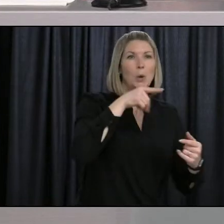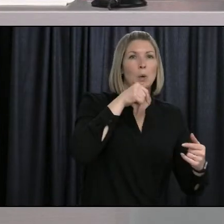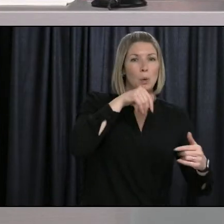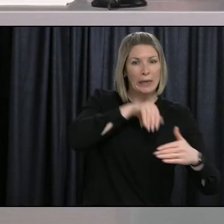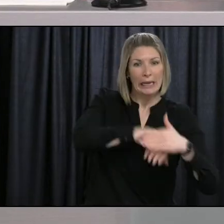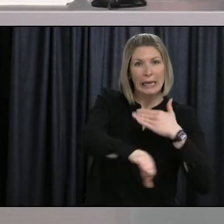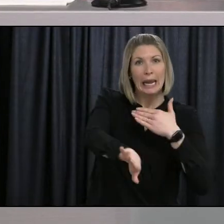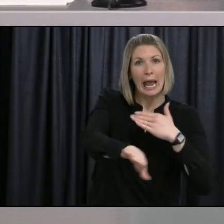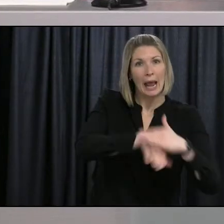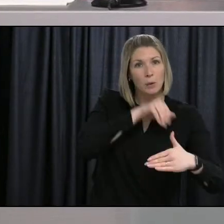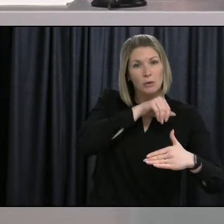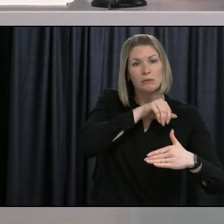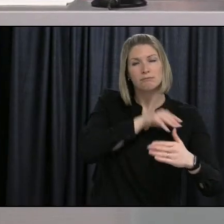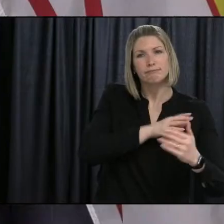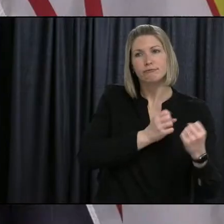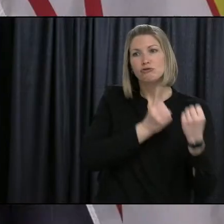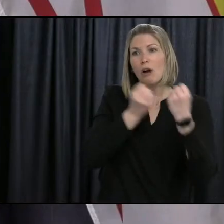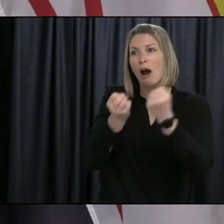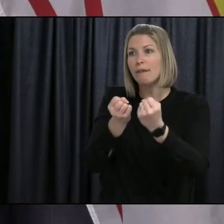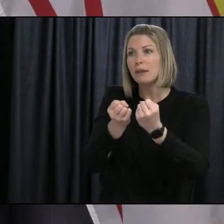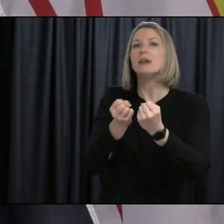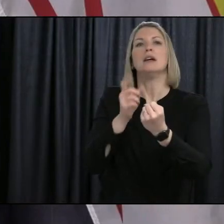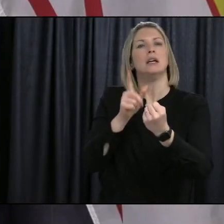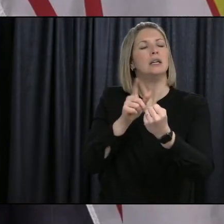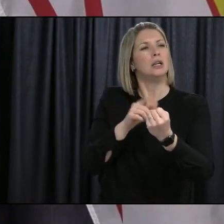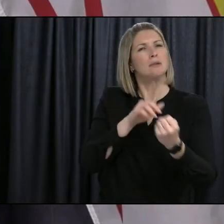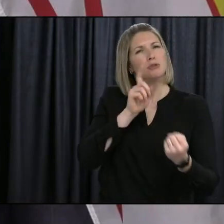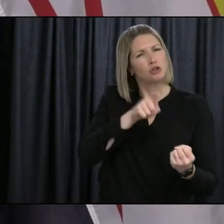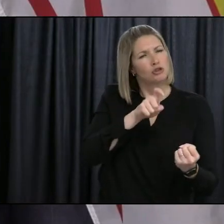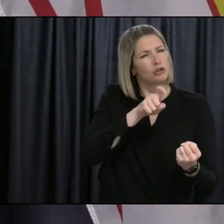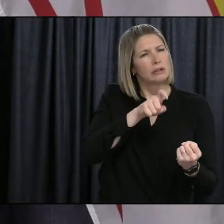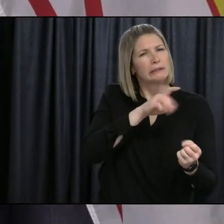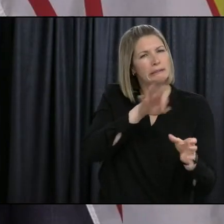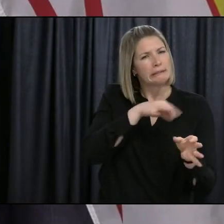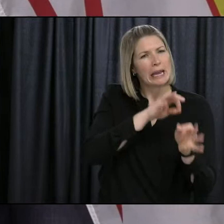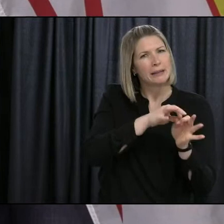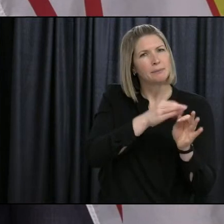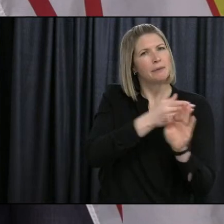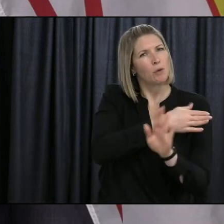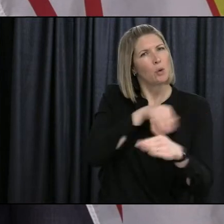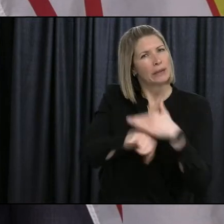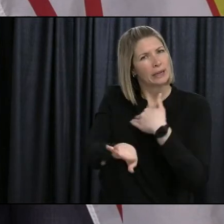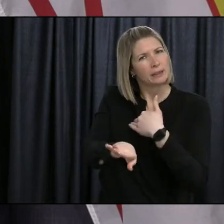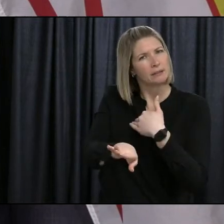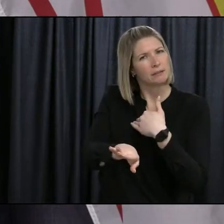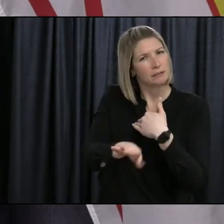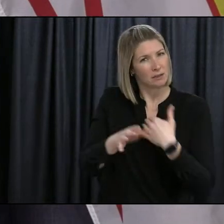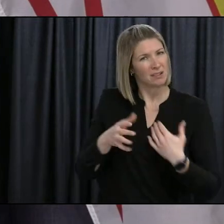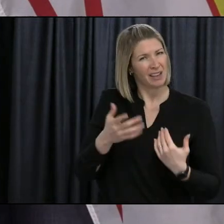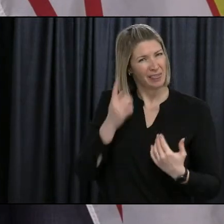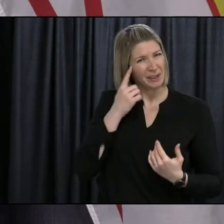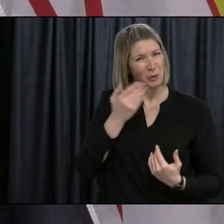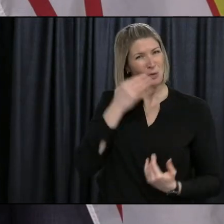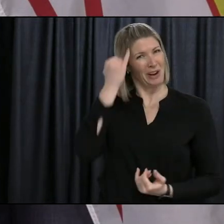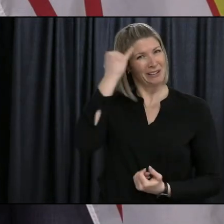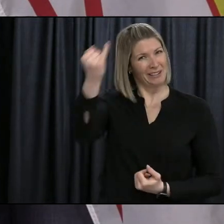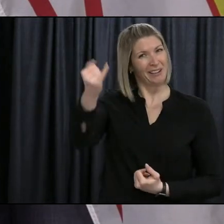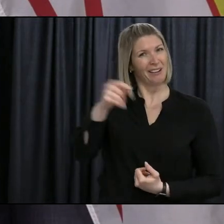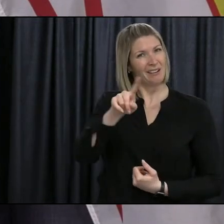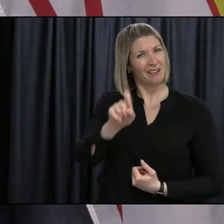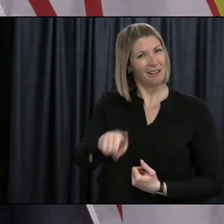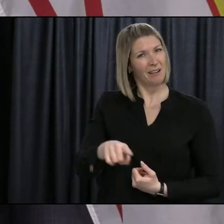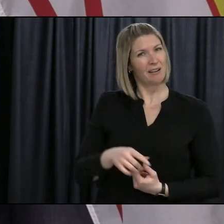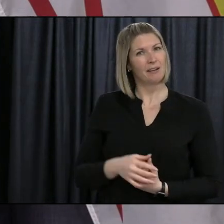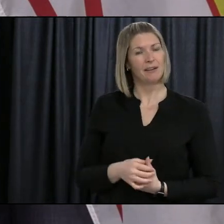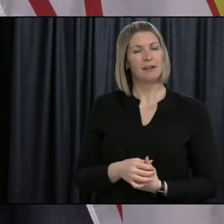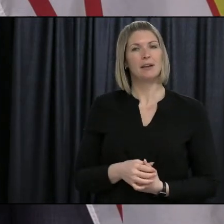So, with point of entry testing, with rapid testing, we right